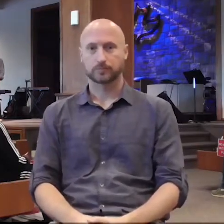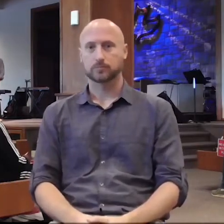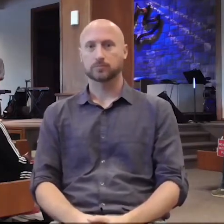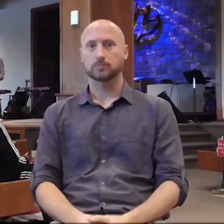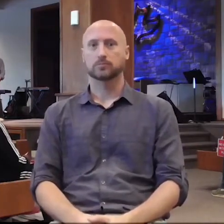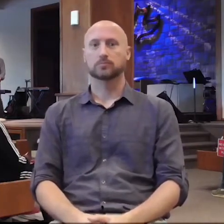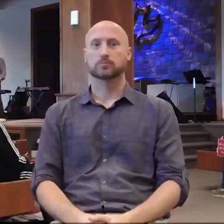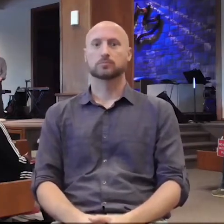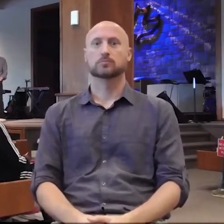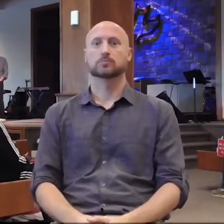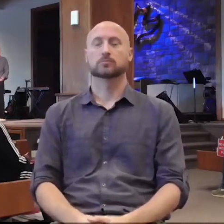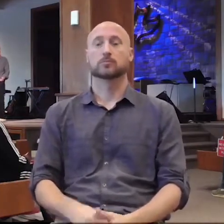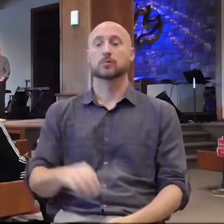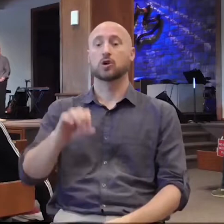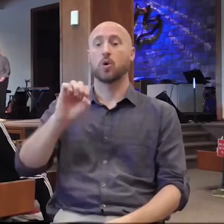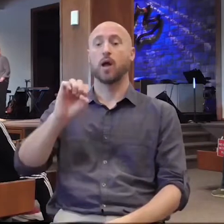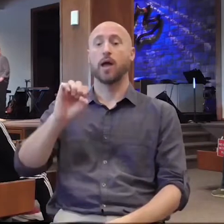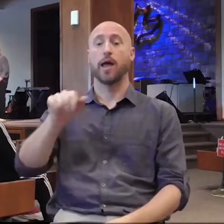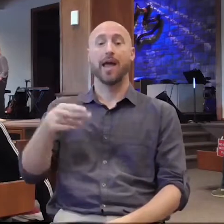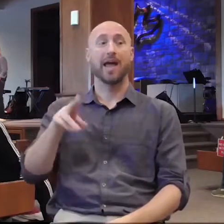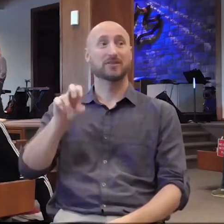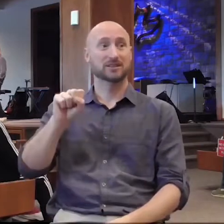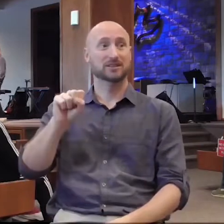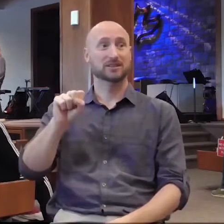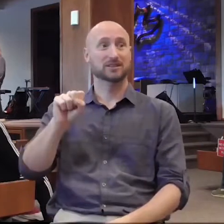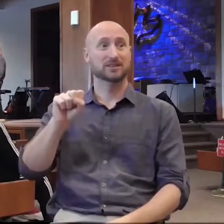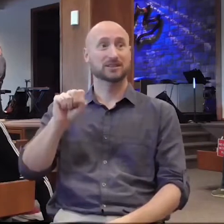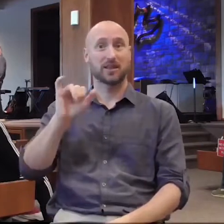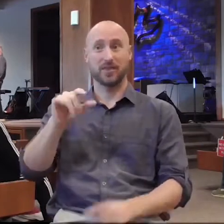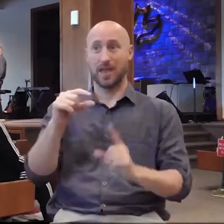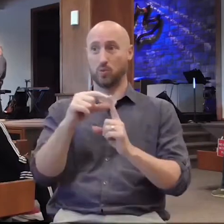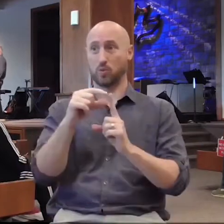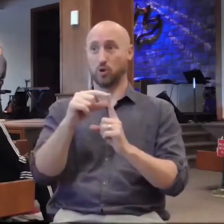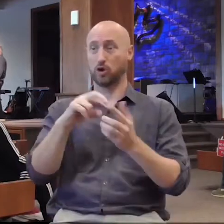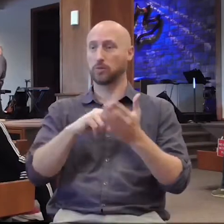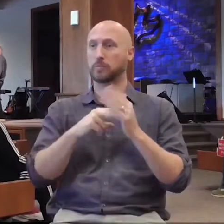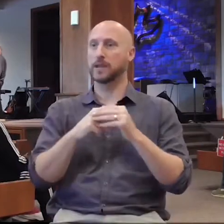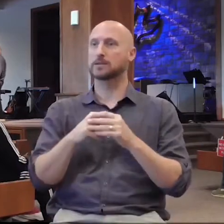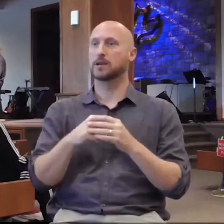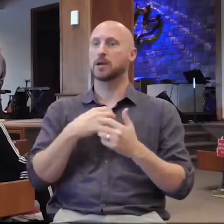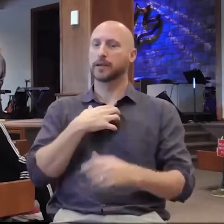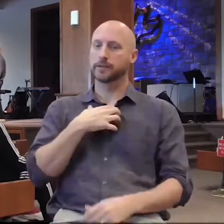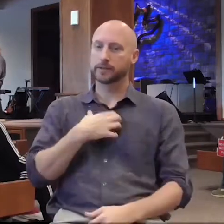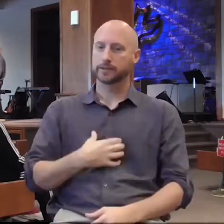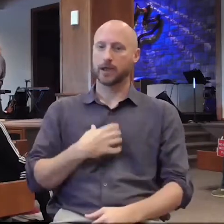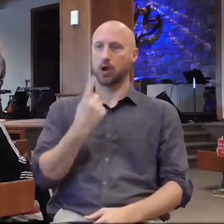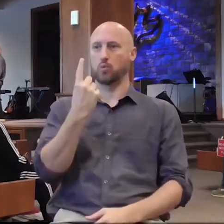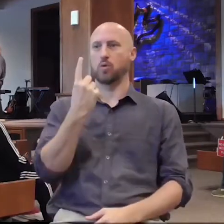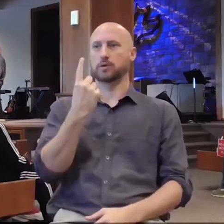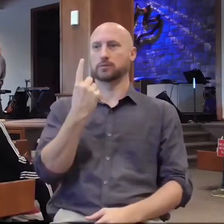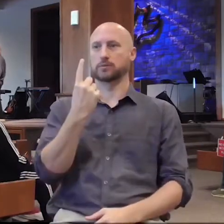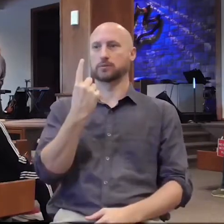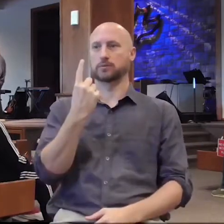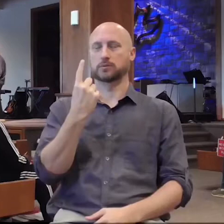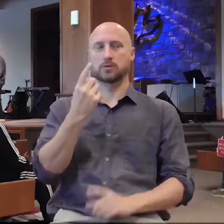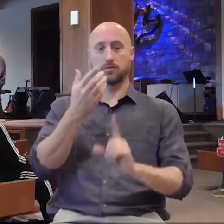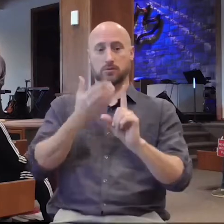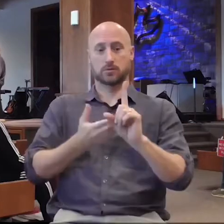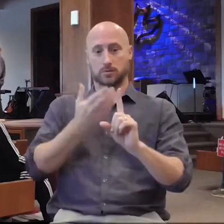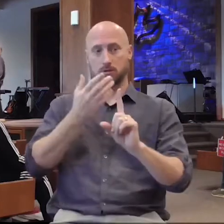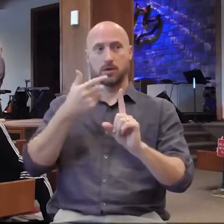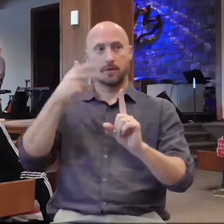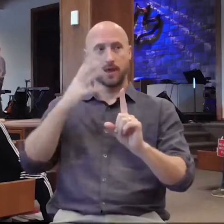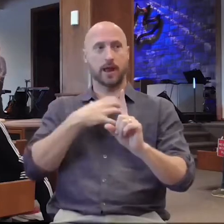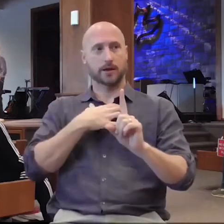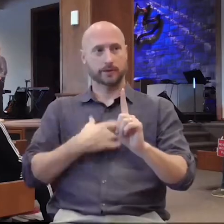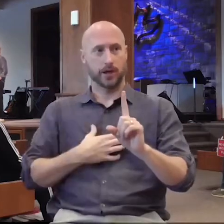Ephesus means the desired one. And this is the most notable city in Asia